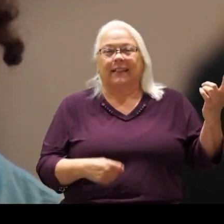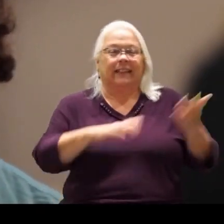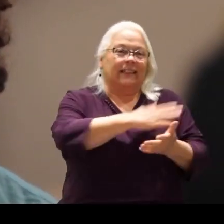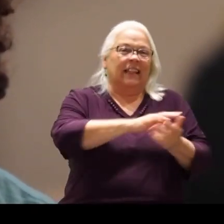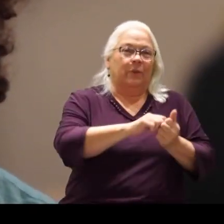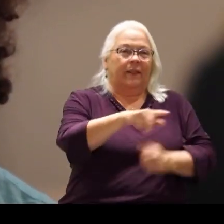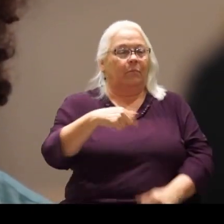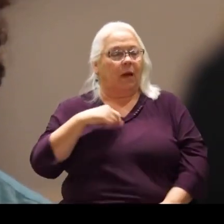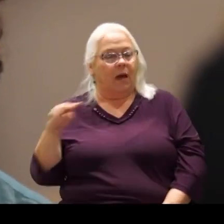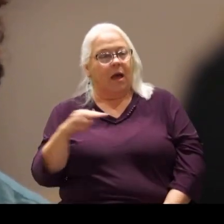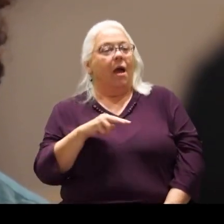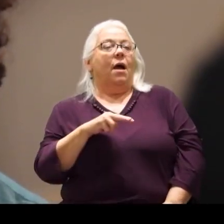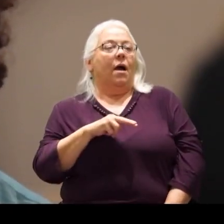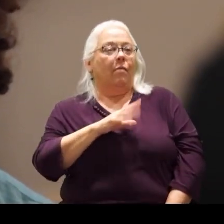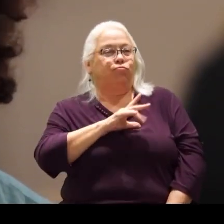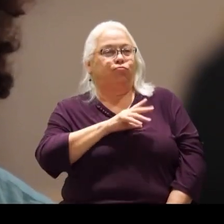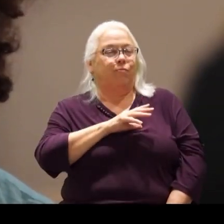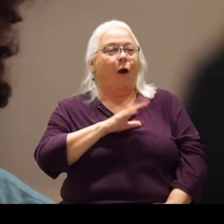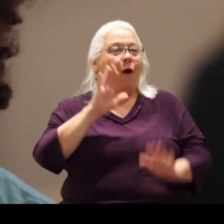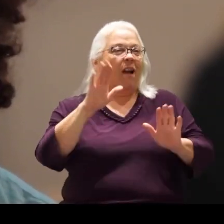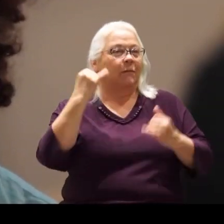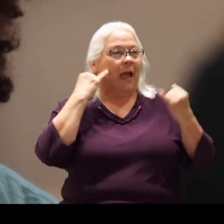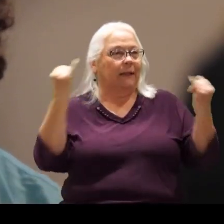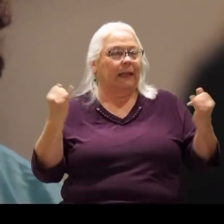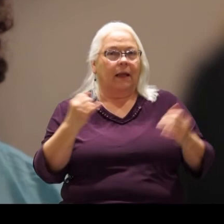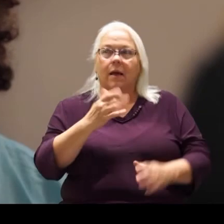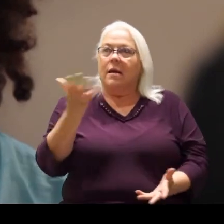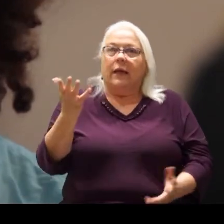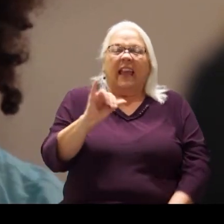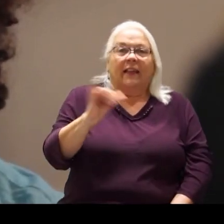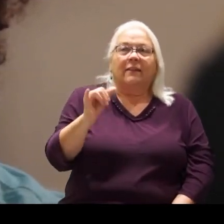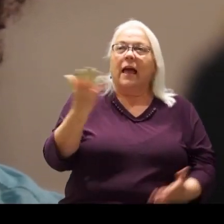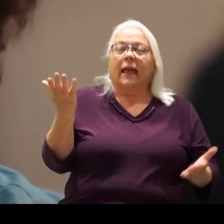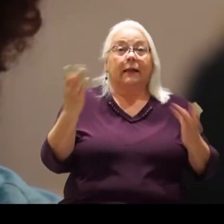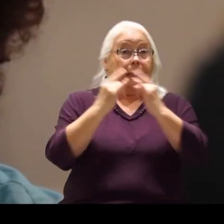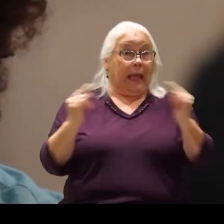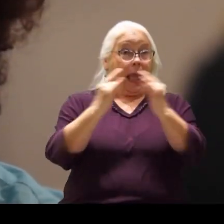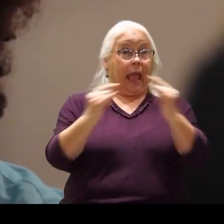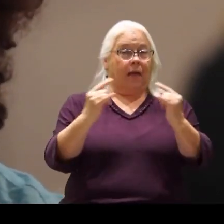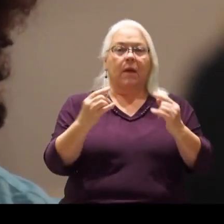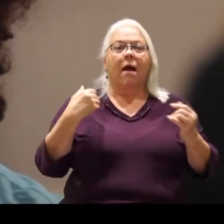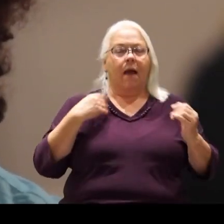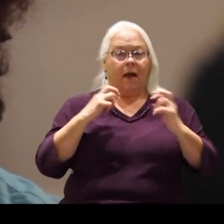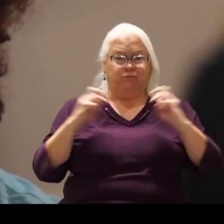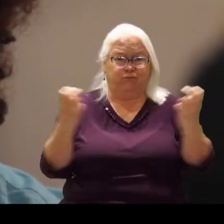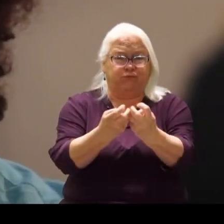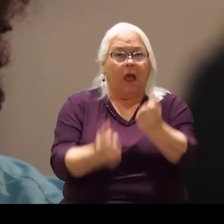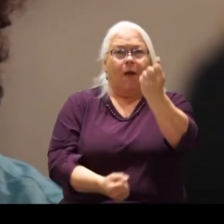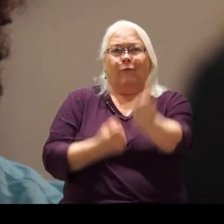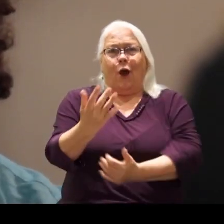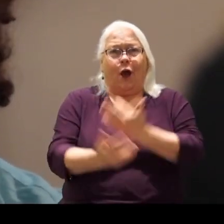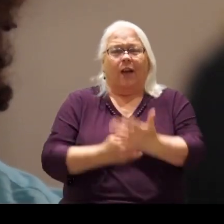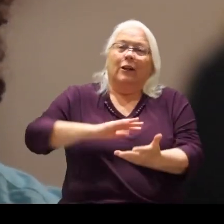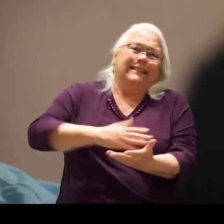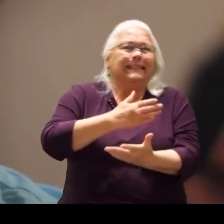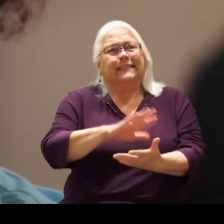Diane would play guitar and sing with them, and I just thought that was a really awesome idea, and that it was kind of just like this campfire feeling of